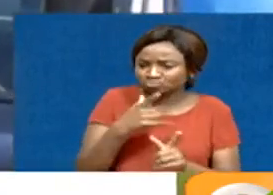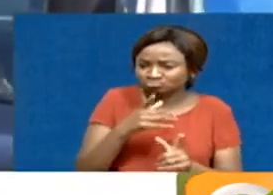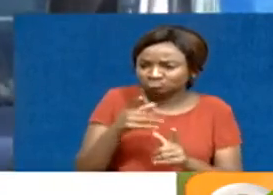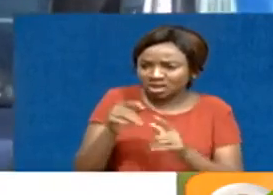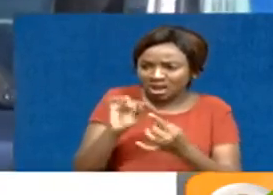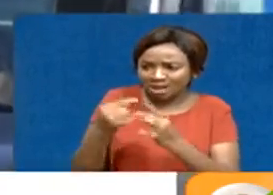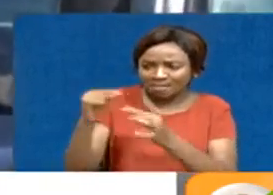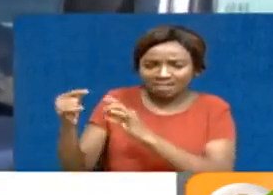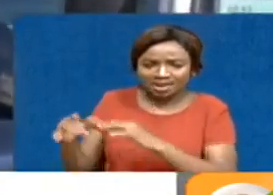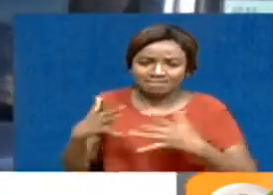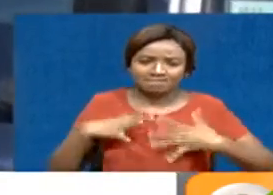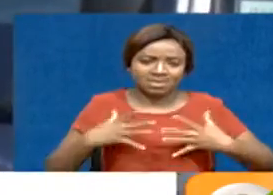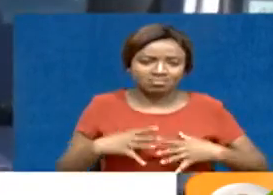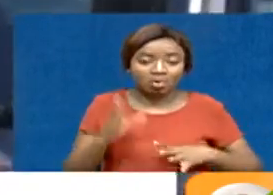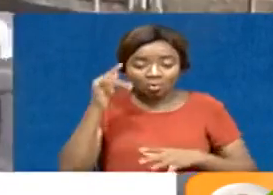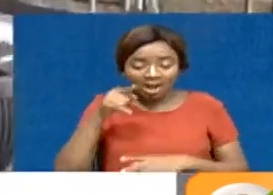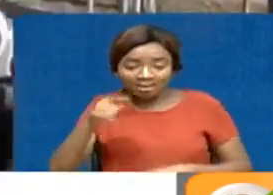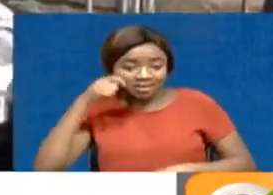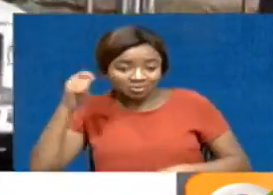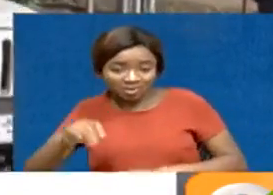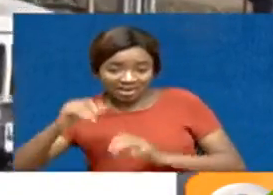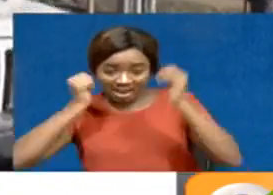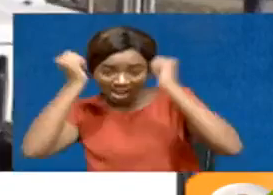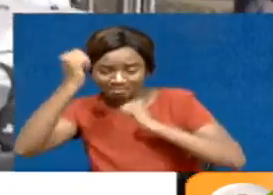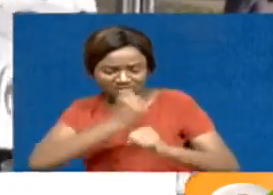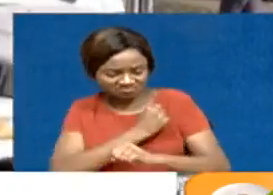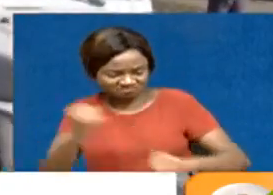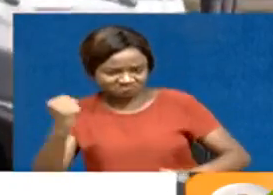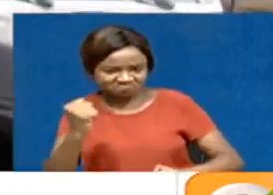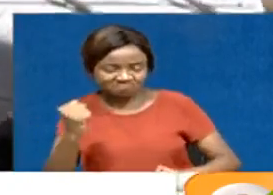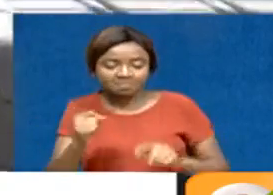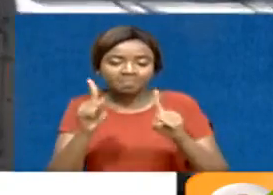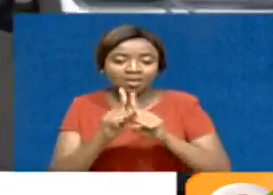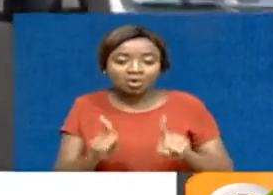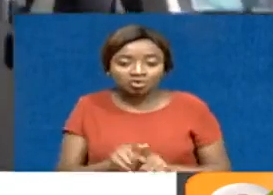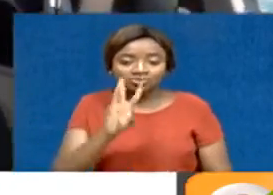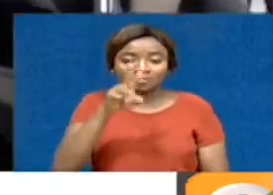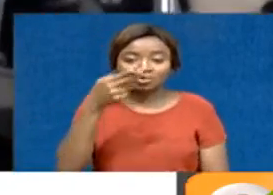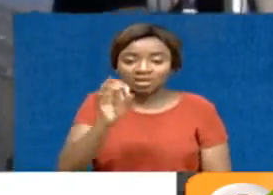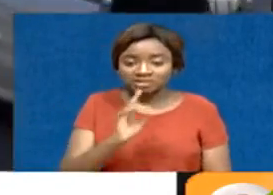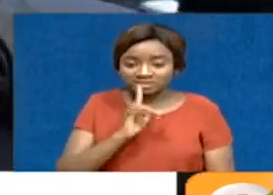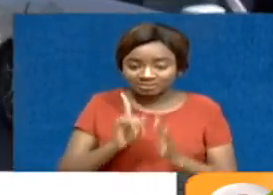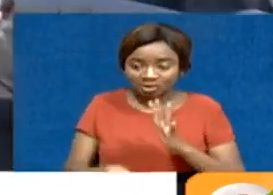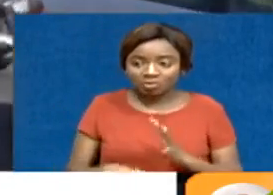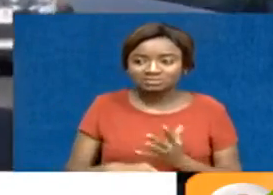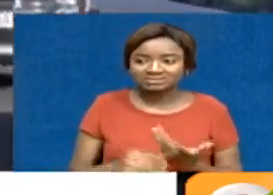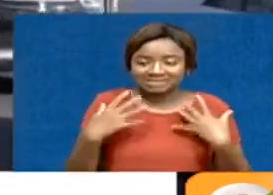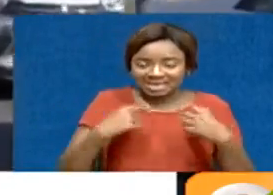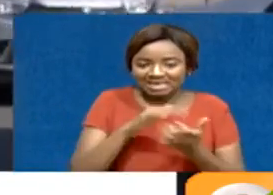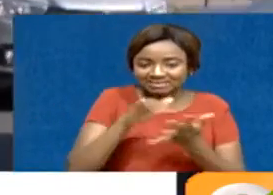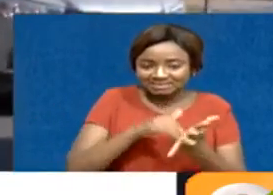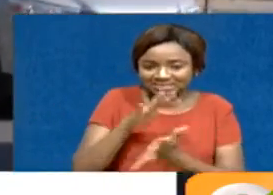launched after a strong resistance from the Ukrainian army. Well, the World Health Organization also said health facilities are